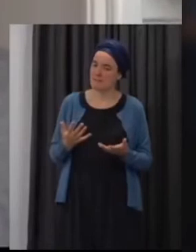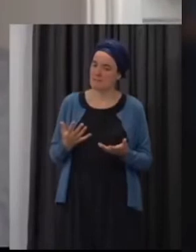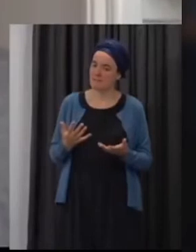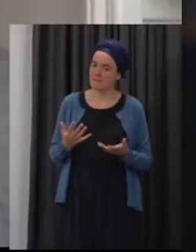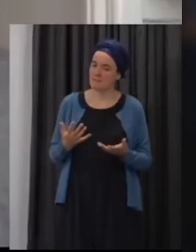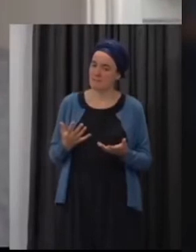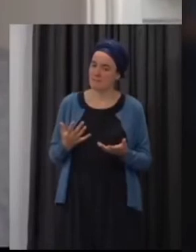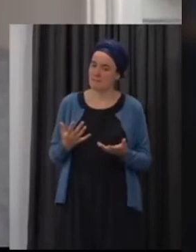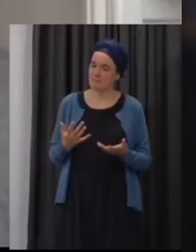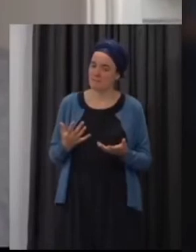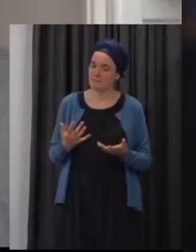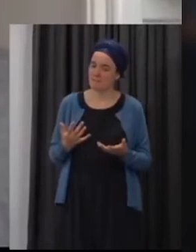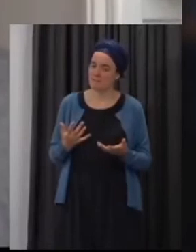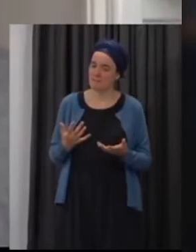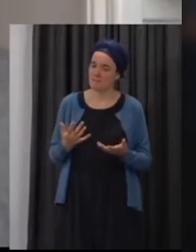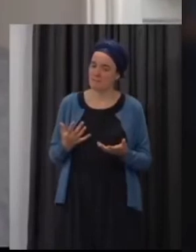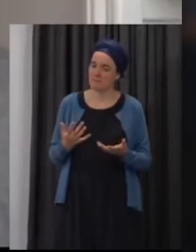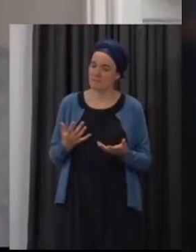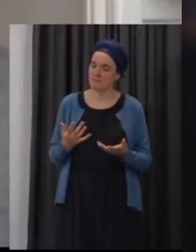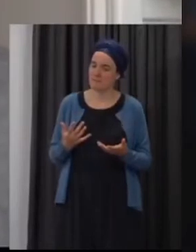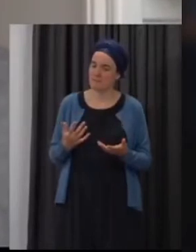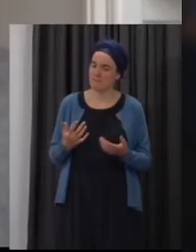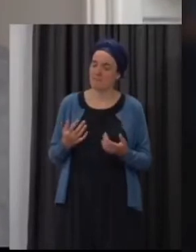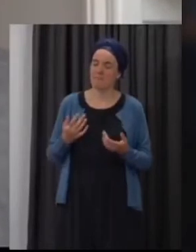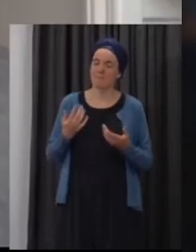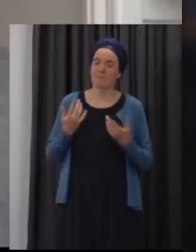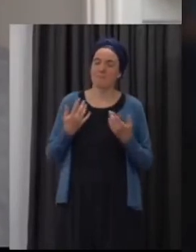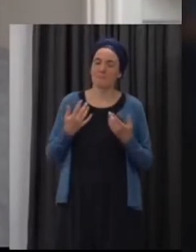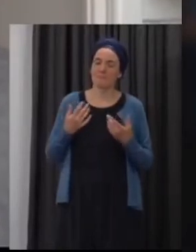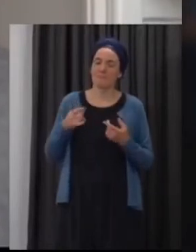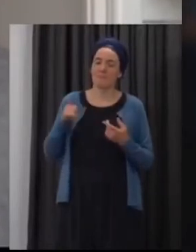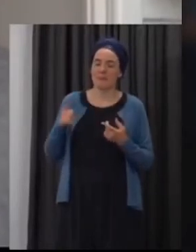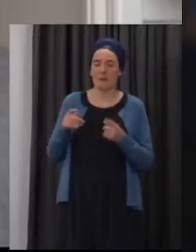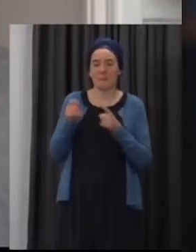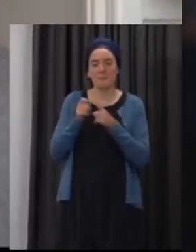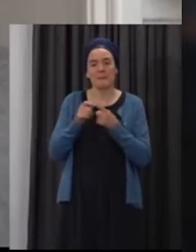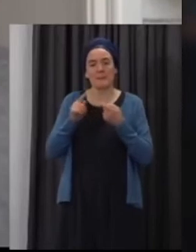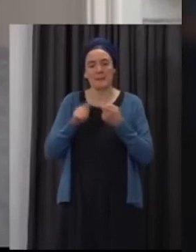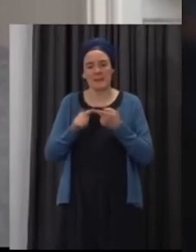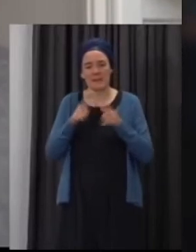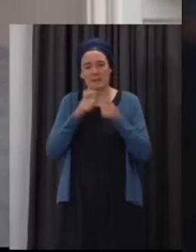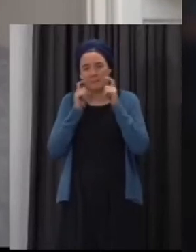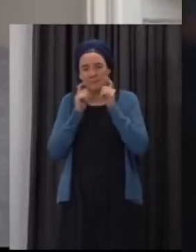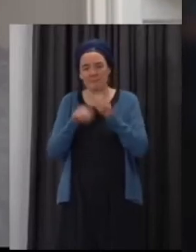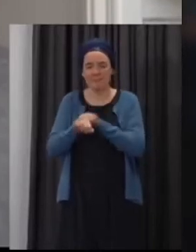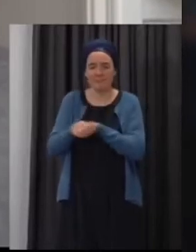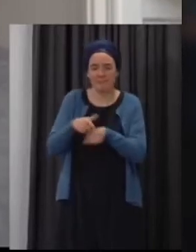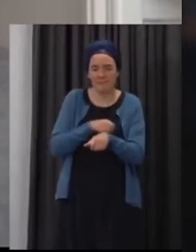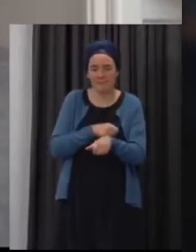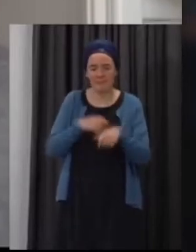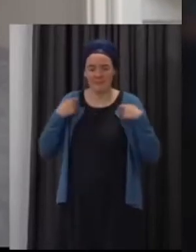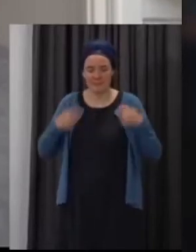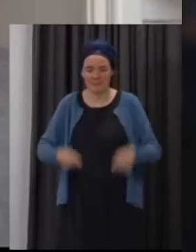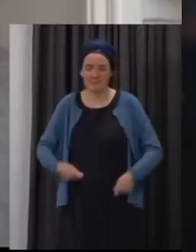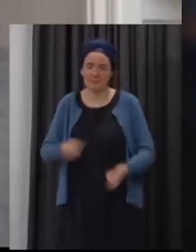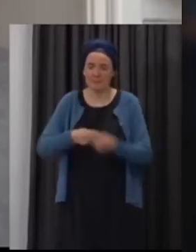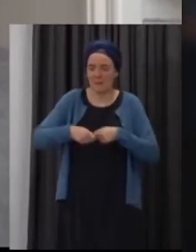vast inflation on the cost of individual items, for example, face masks that